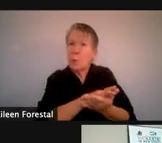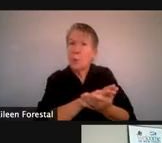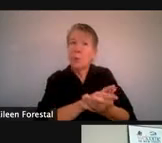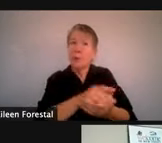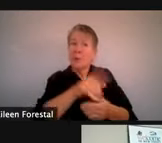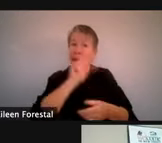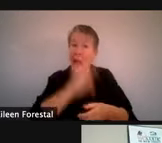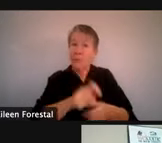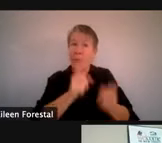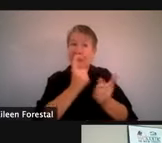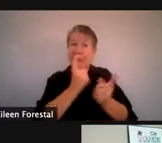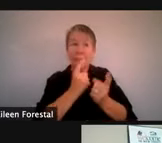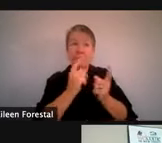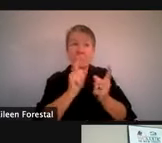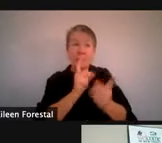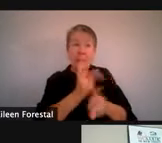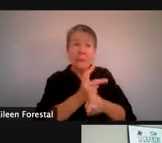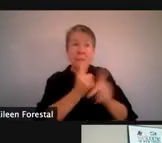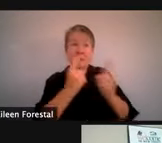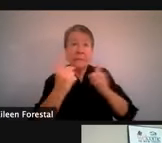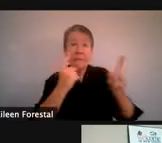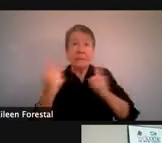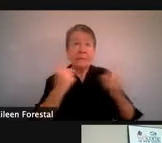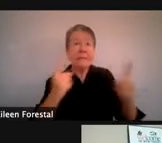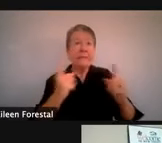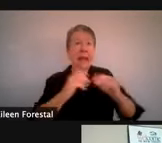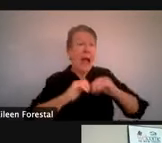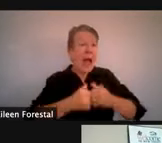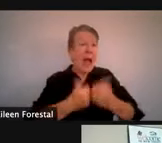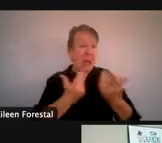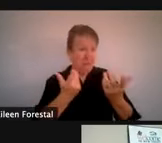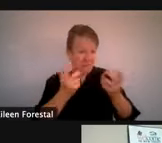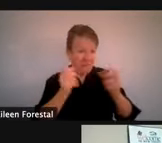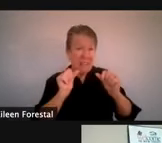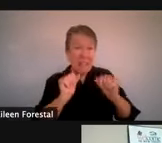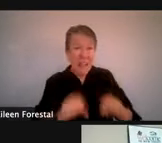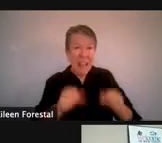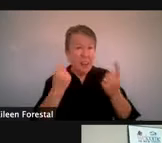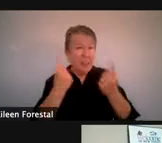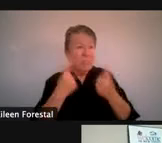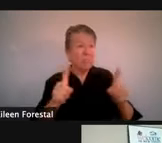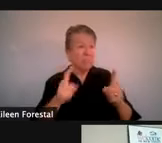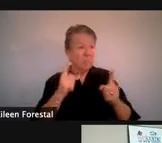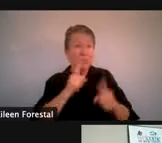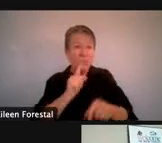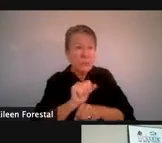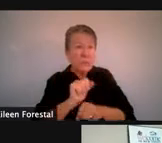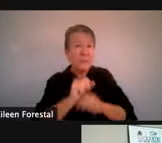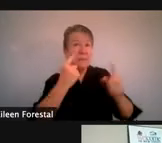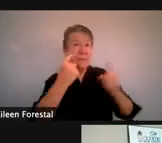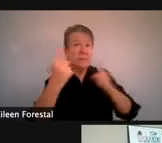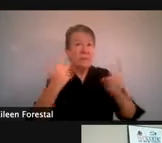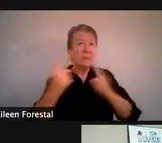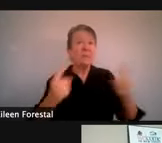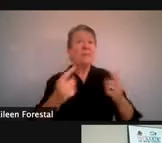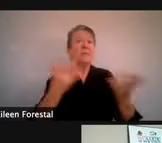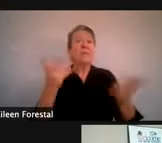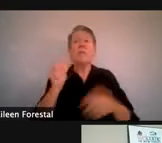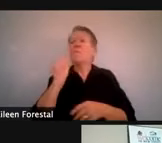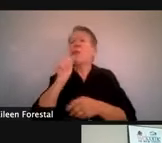somehow, been able to do that? How are the private schools doing it? And has